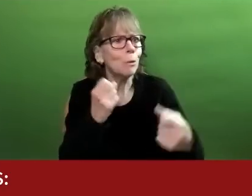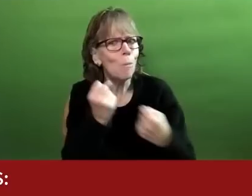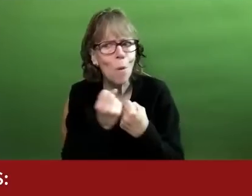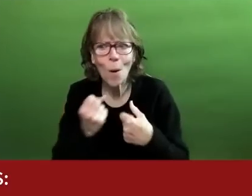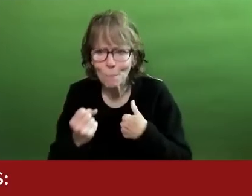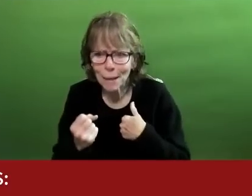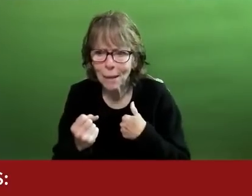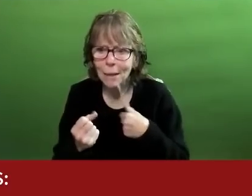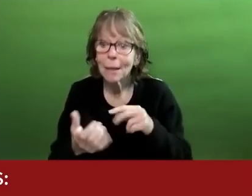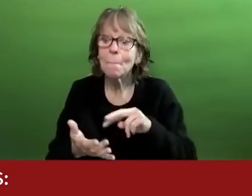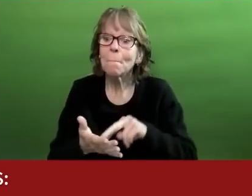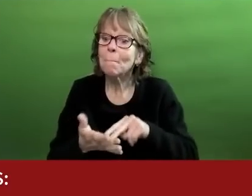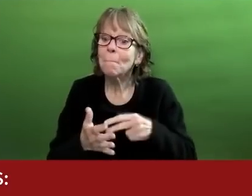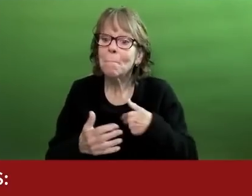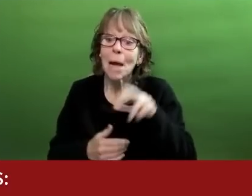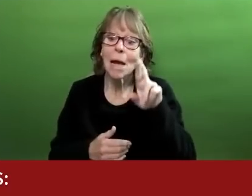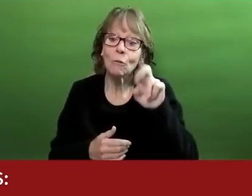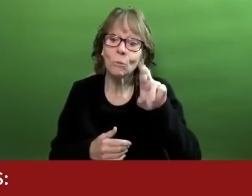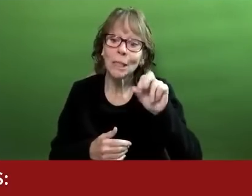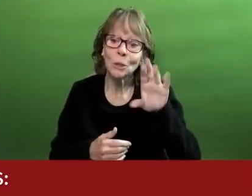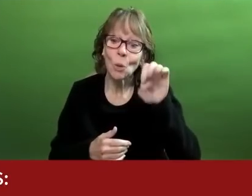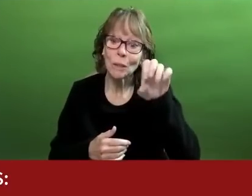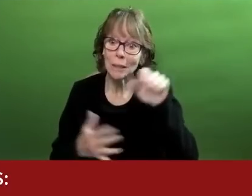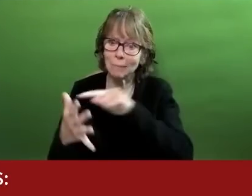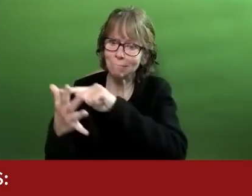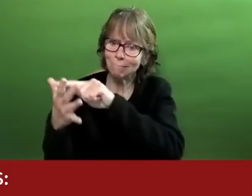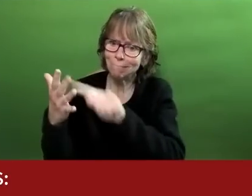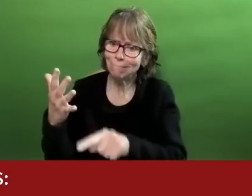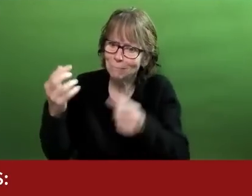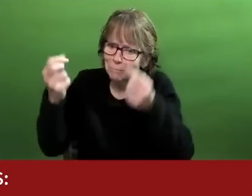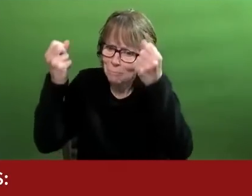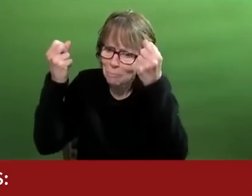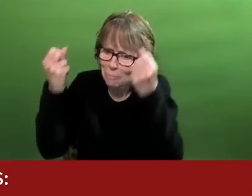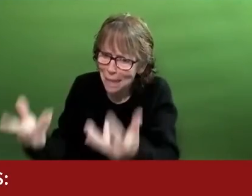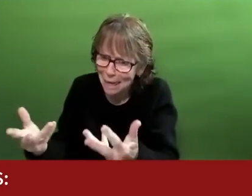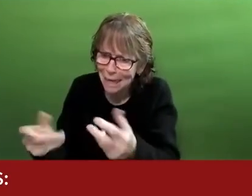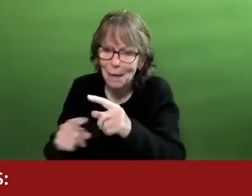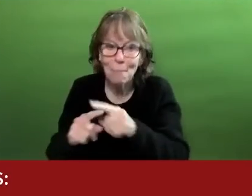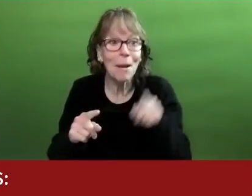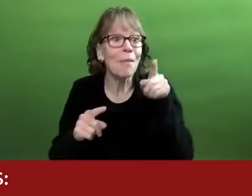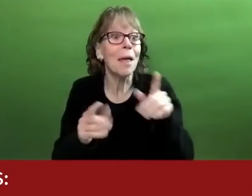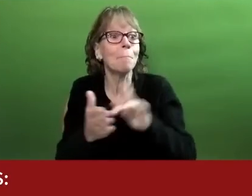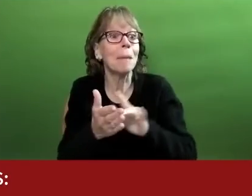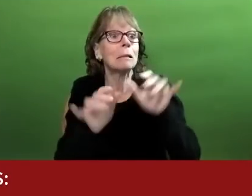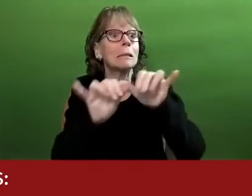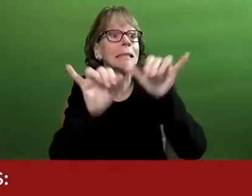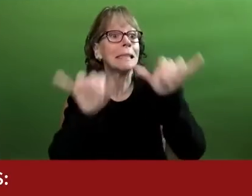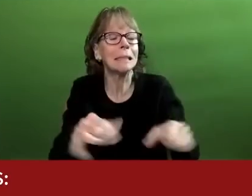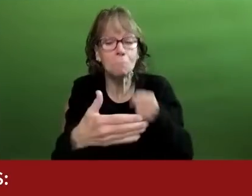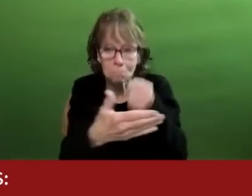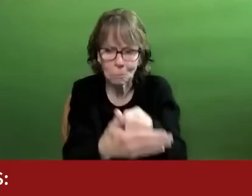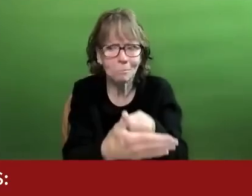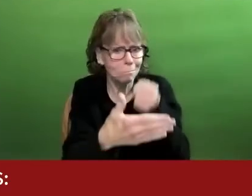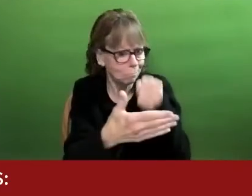the tools, and it's still navigating the system is really, really hard. Next slide.